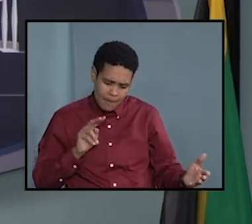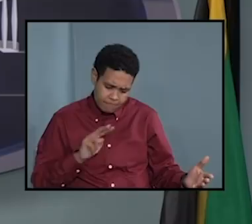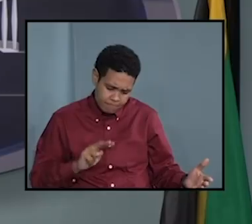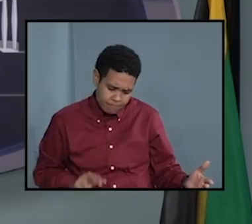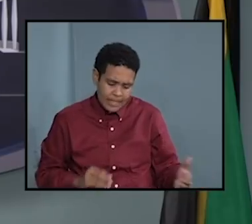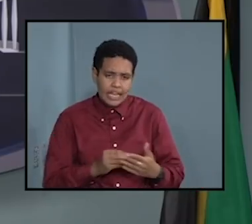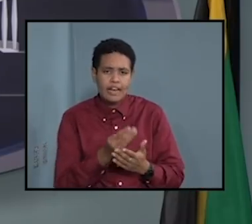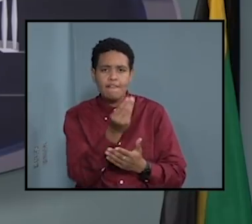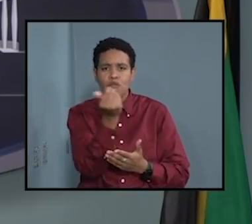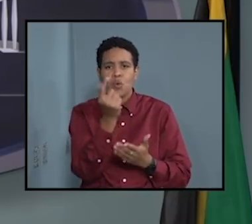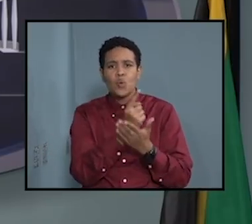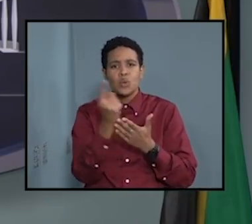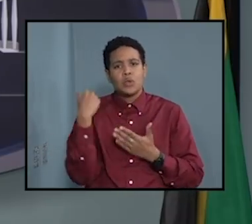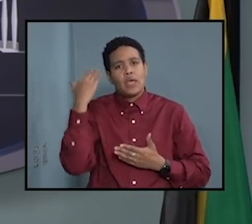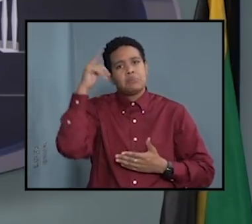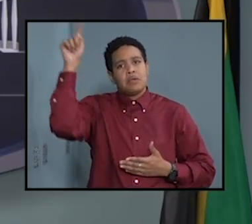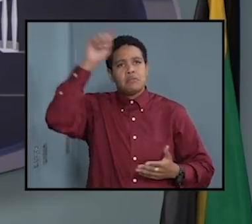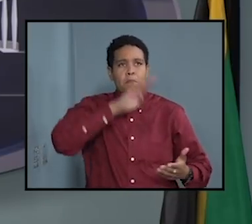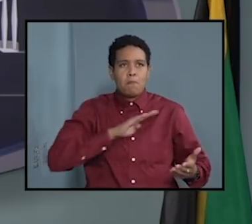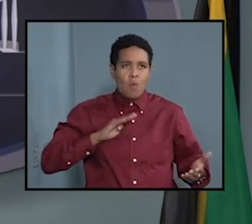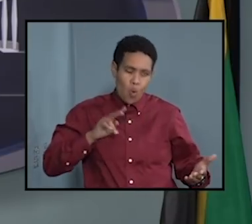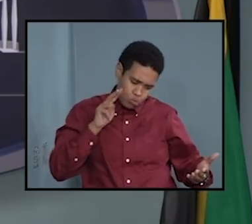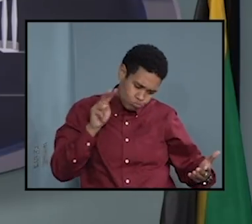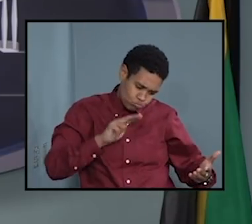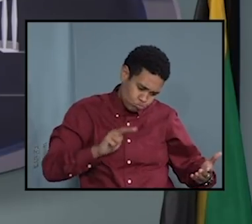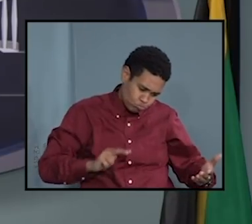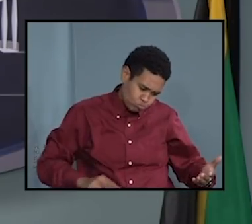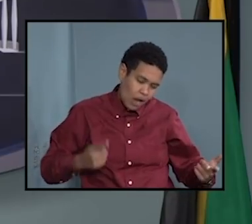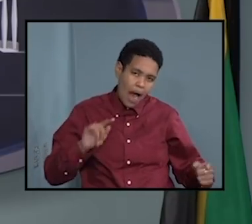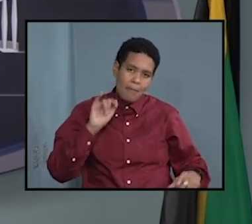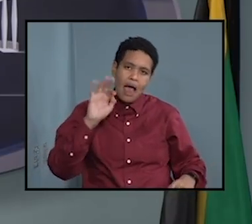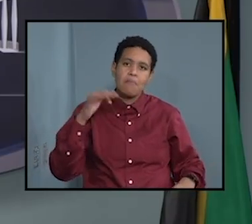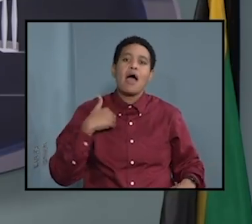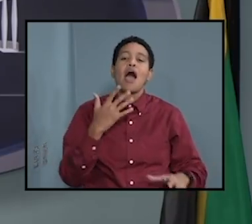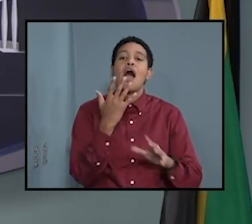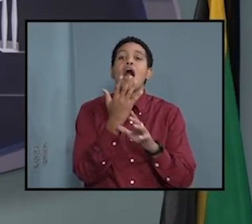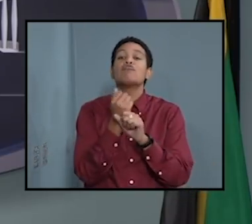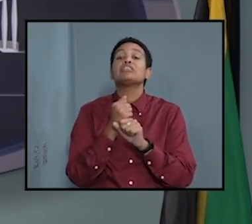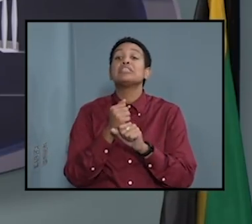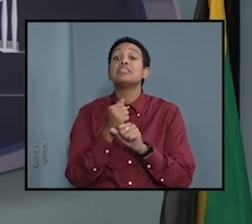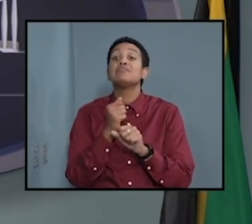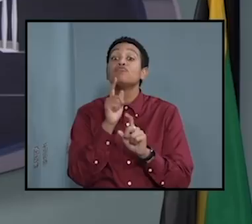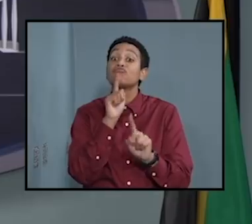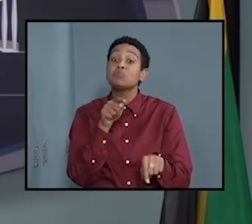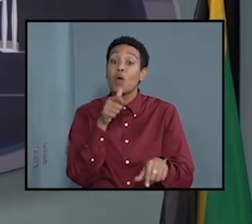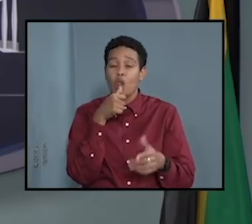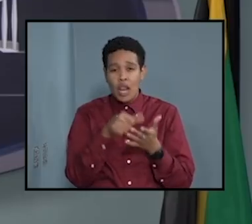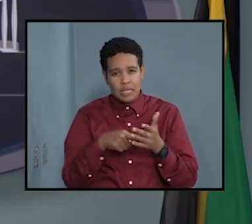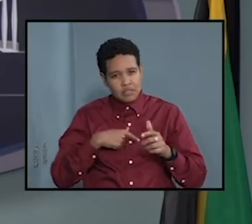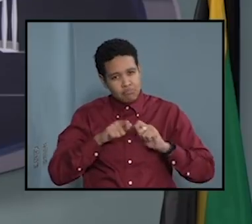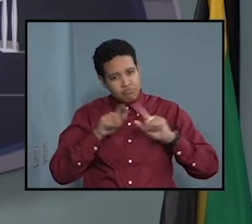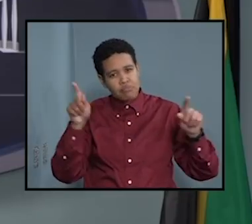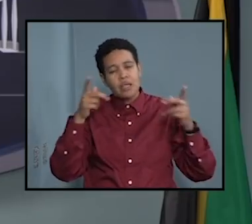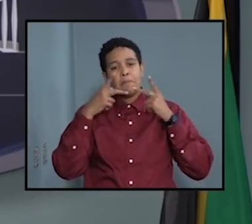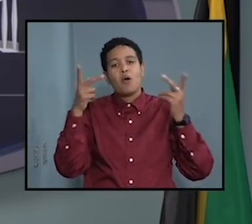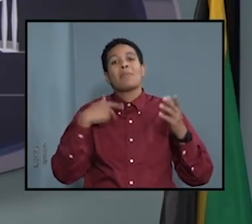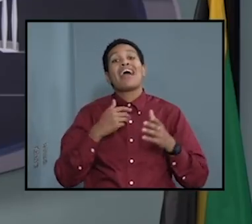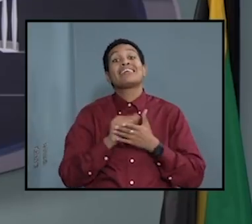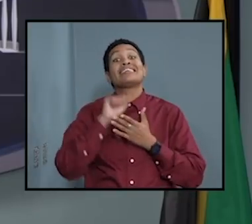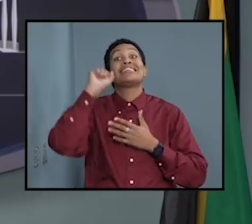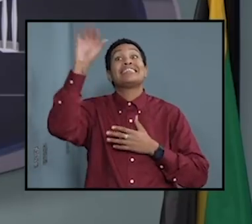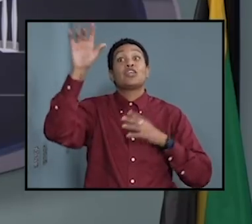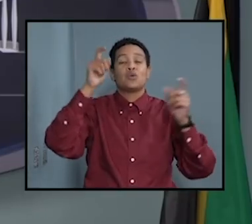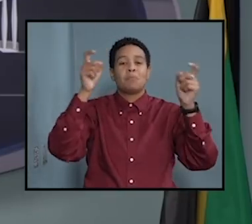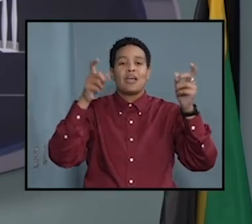weeks. I would have received a response to the letter which I shared with the public that was sent to the managing director of the IMF,